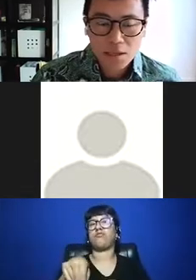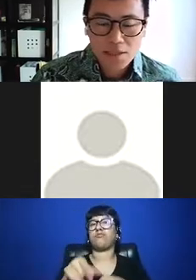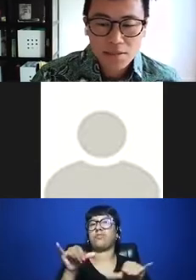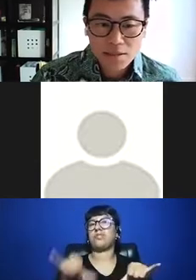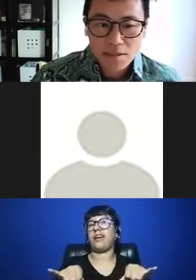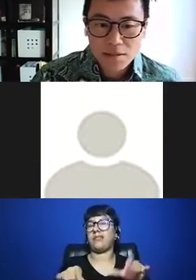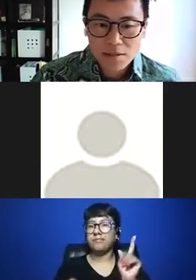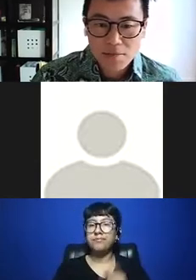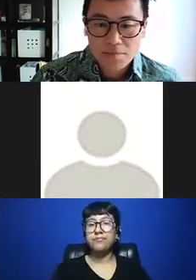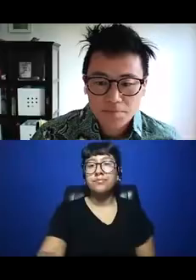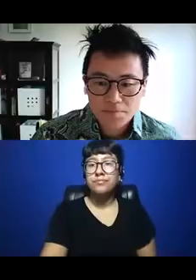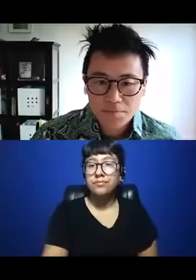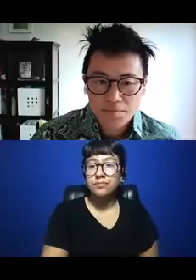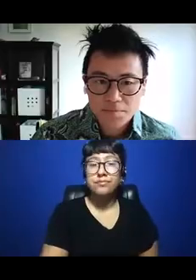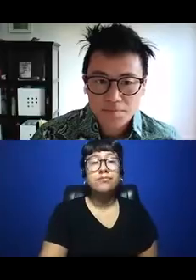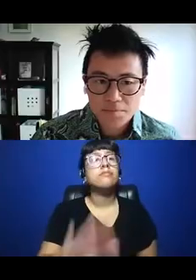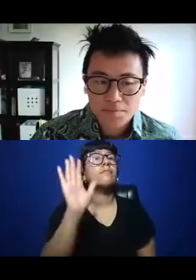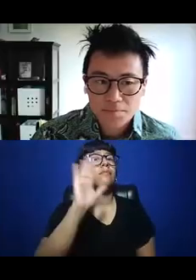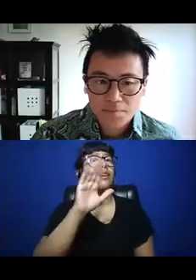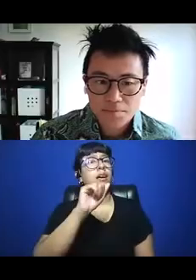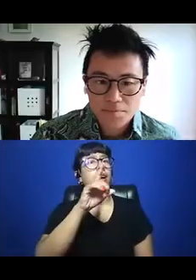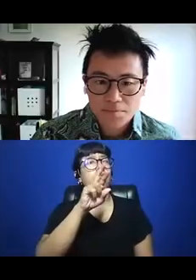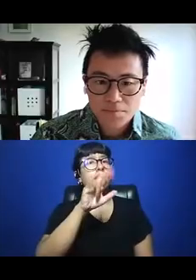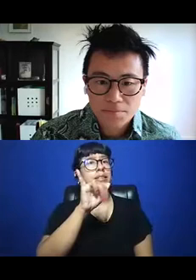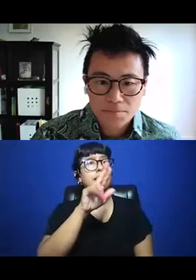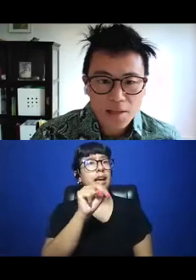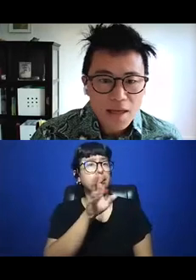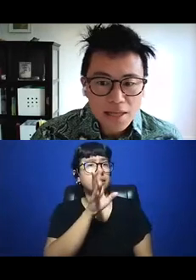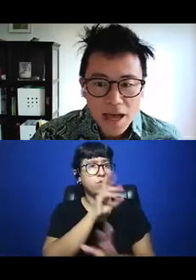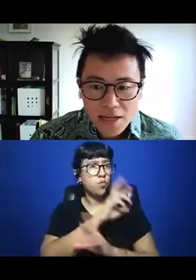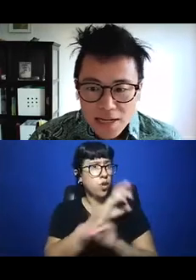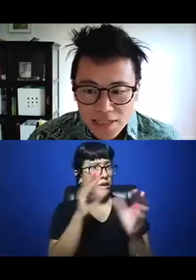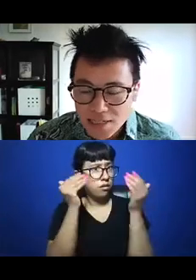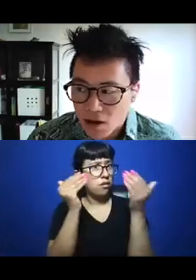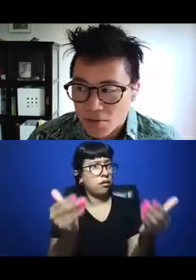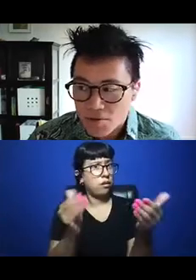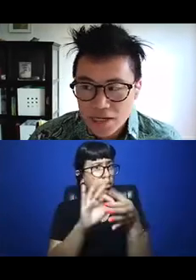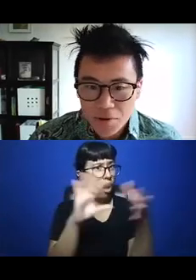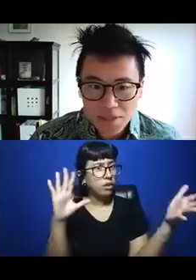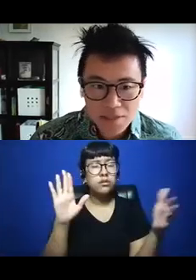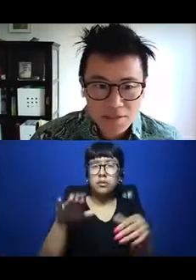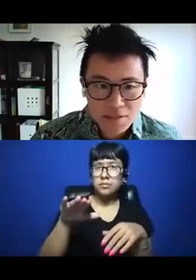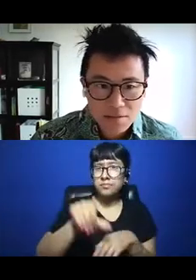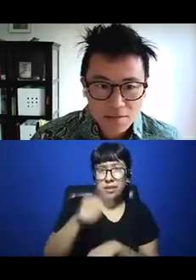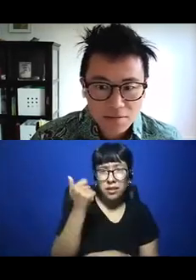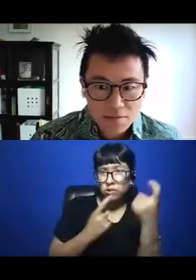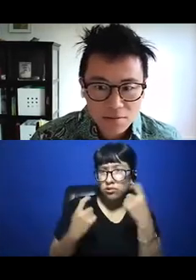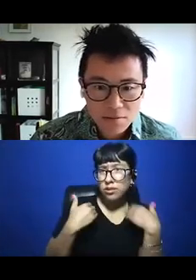This is Adrian speaking. Are you ready to launch, Myung? Yeah, can I just see, are there any